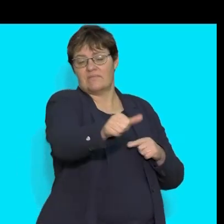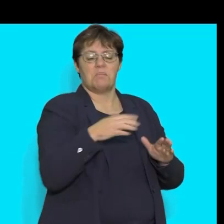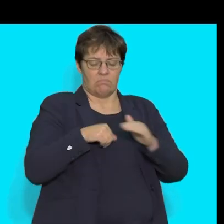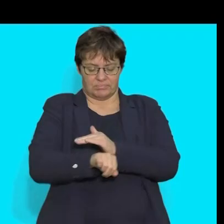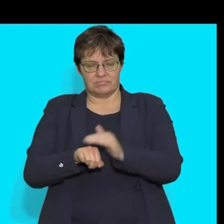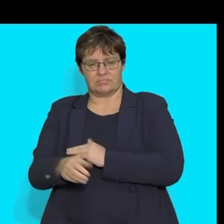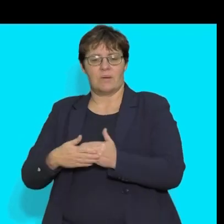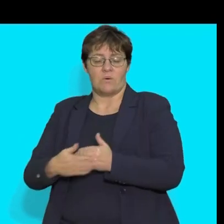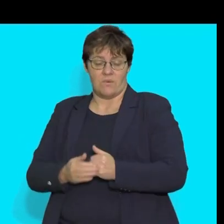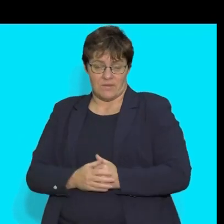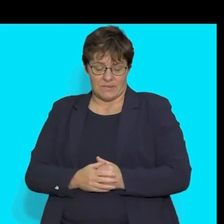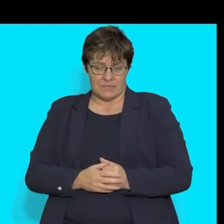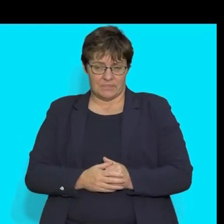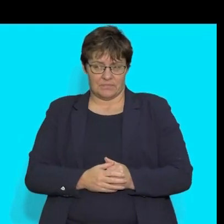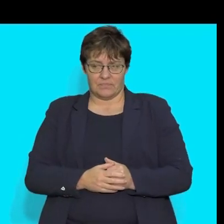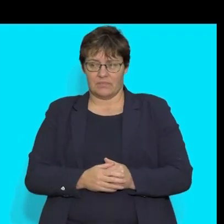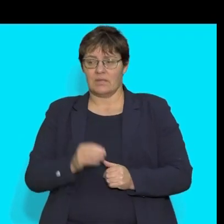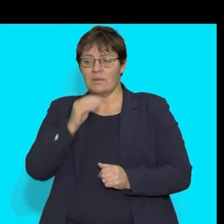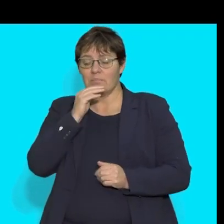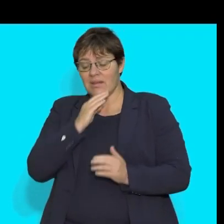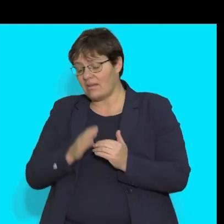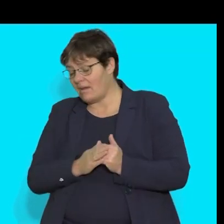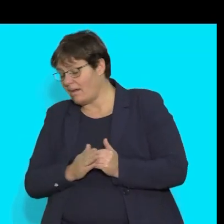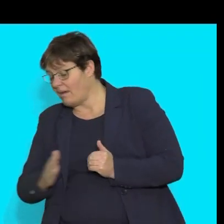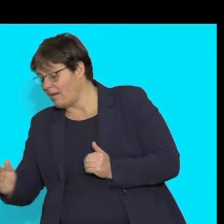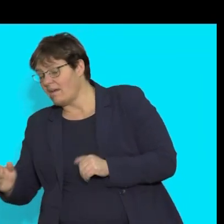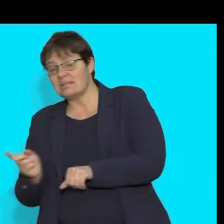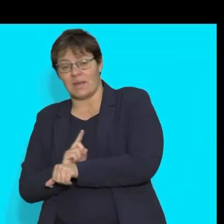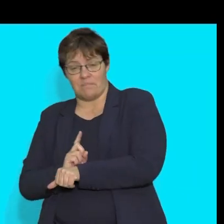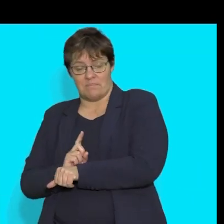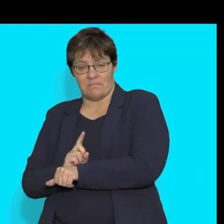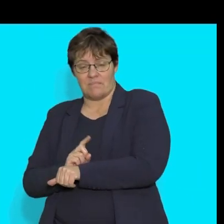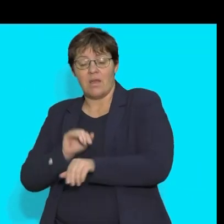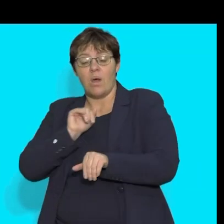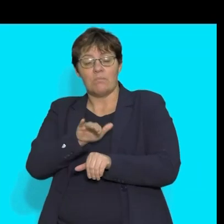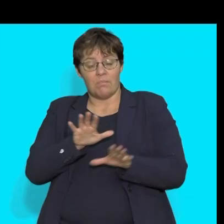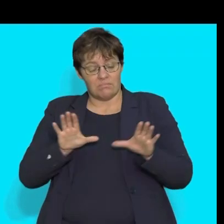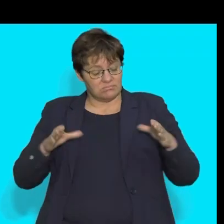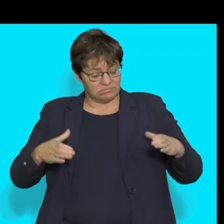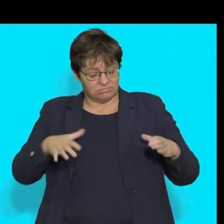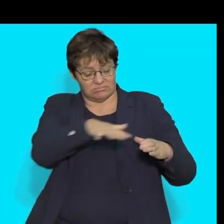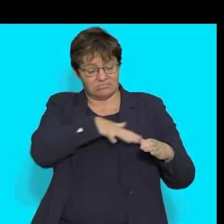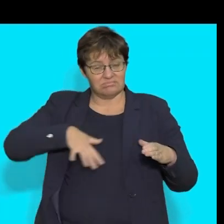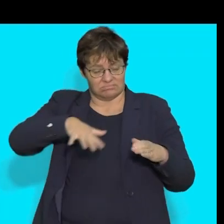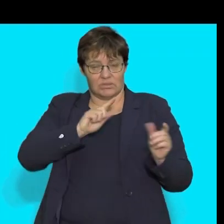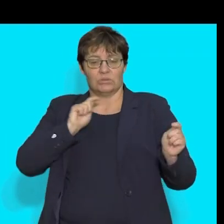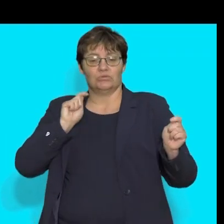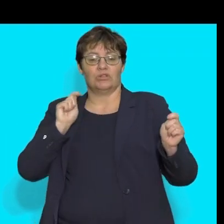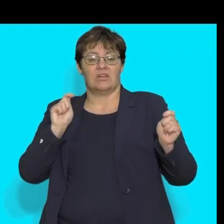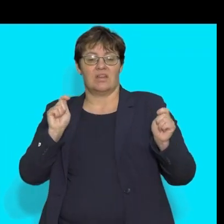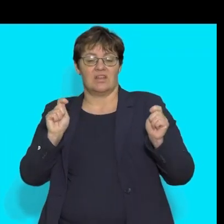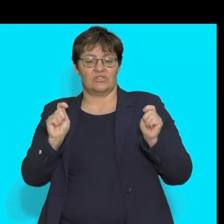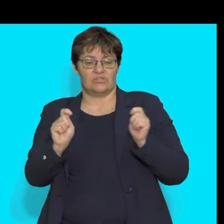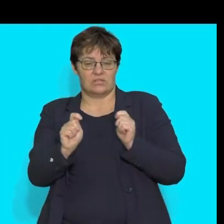and reproducing. And this in turn means that over a period of time, populations change